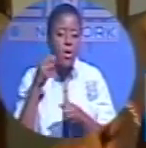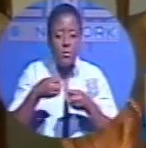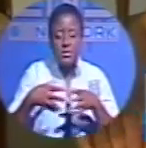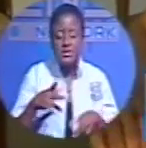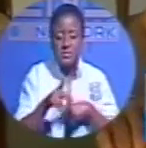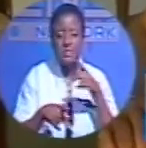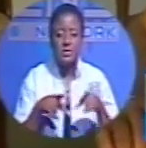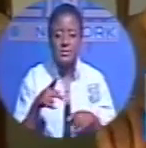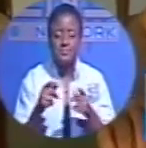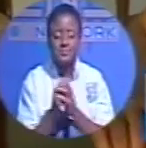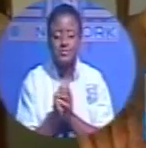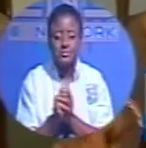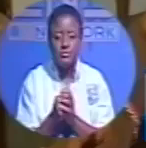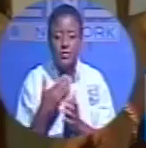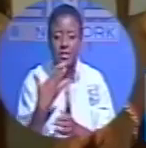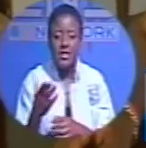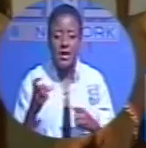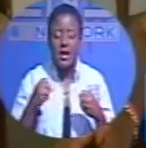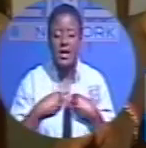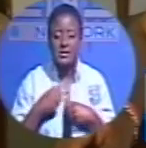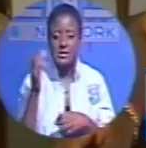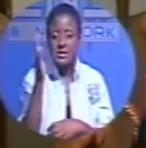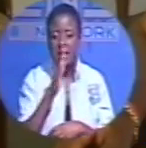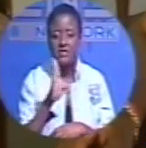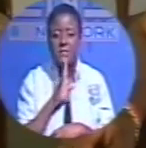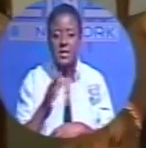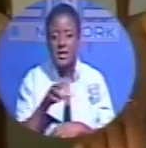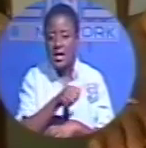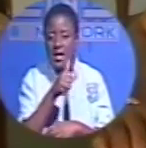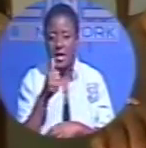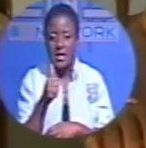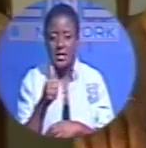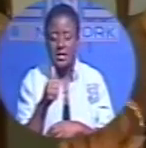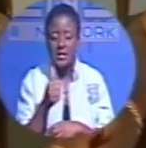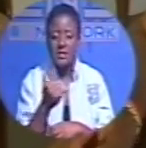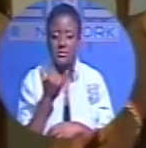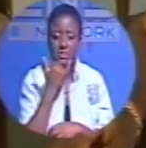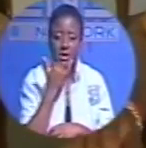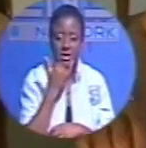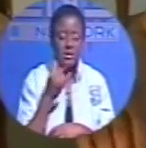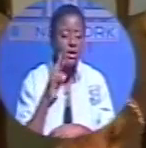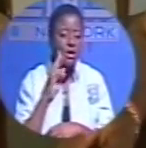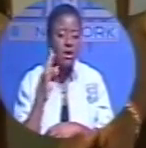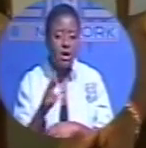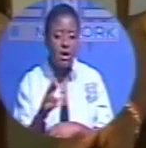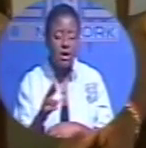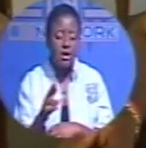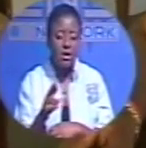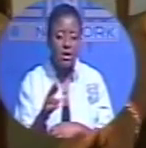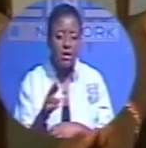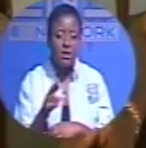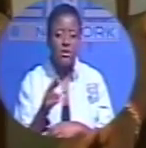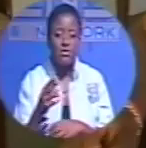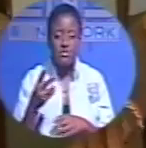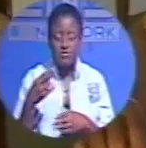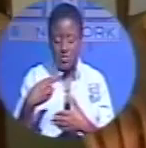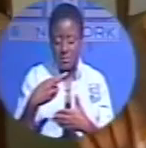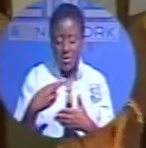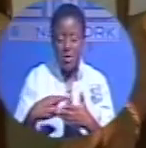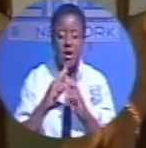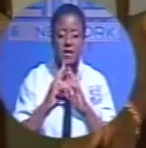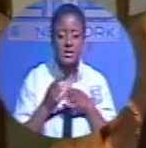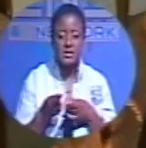2001. Has never been any fault. Her reports has been excellent with both governments.